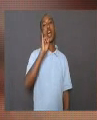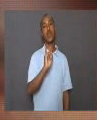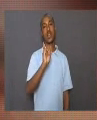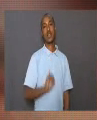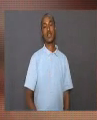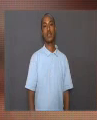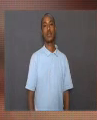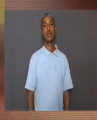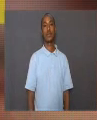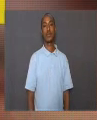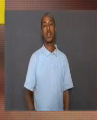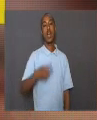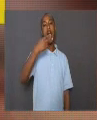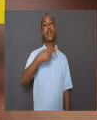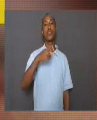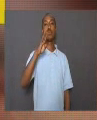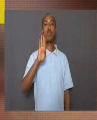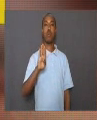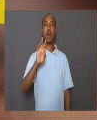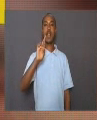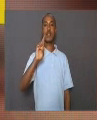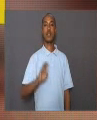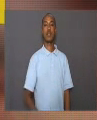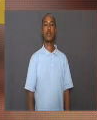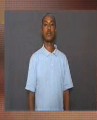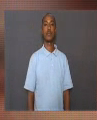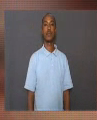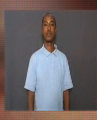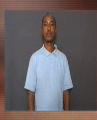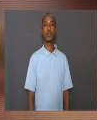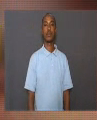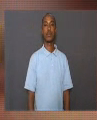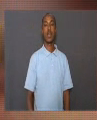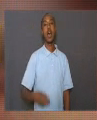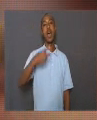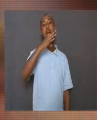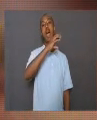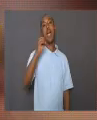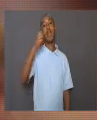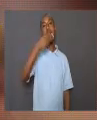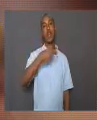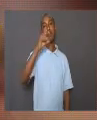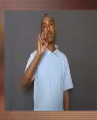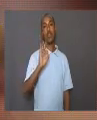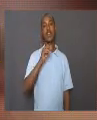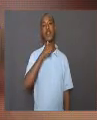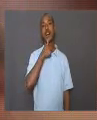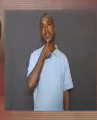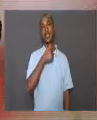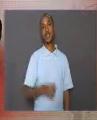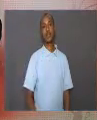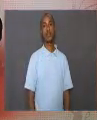hydroiodic acid, hydrobromic acid, and hydrofluoric